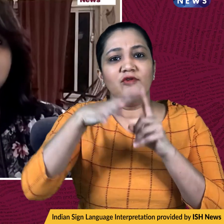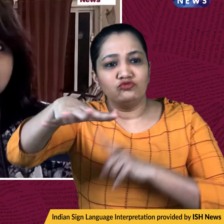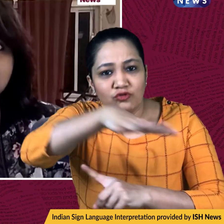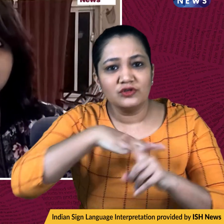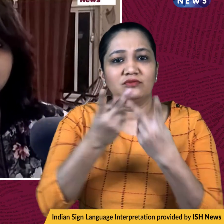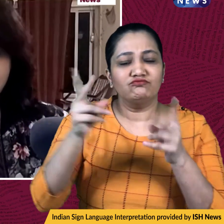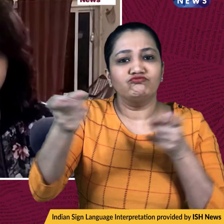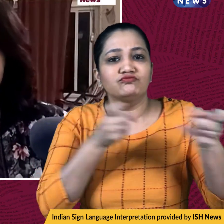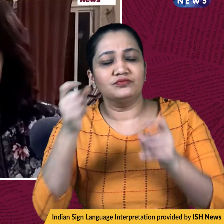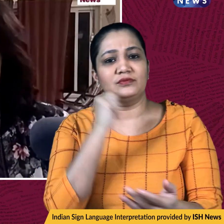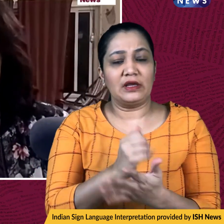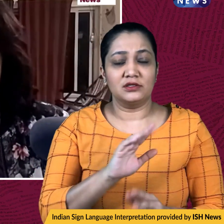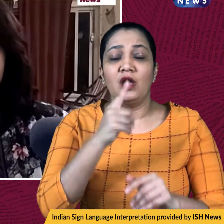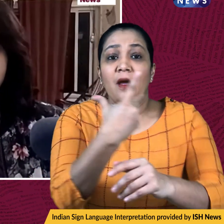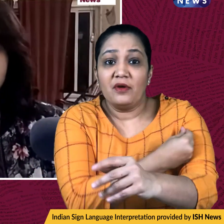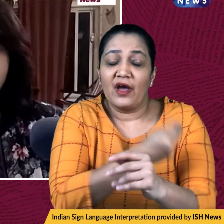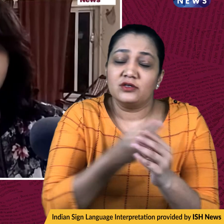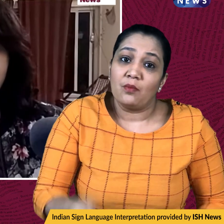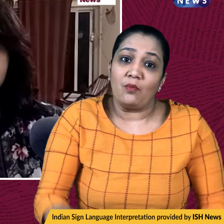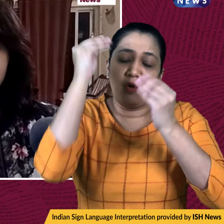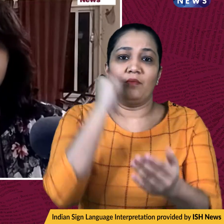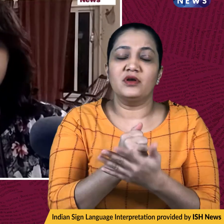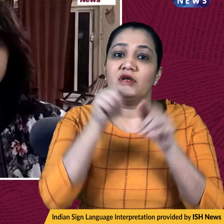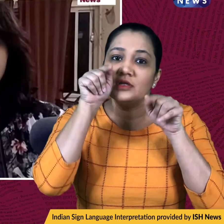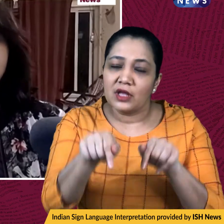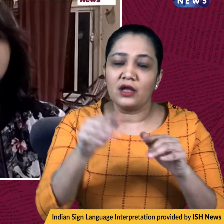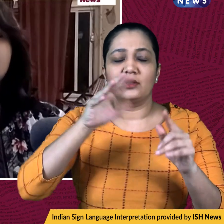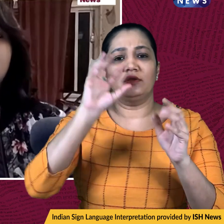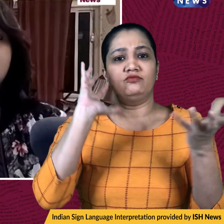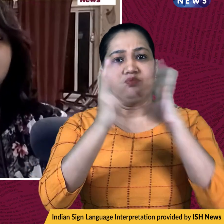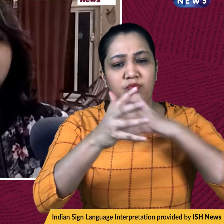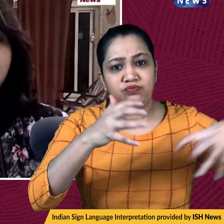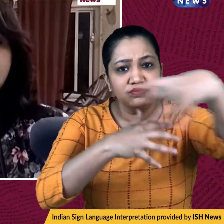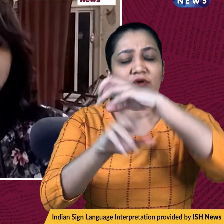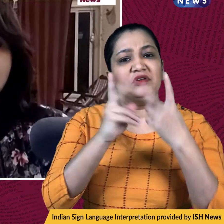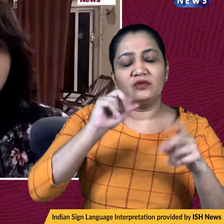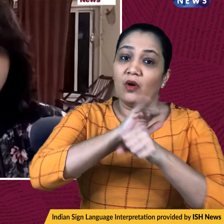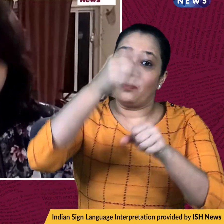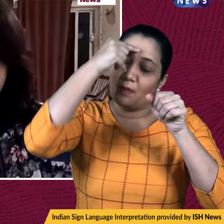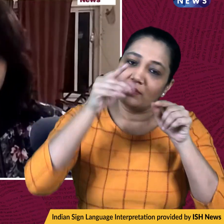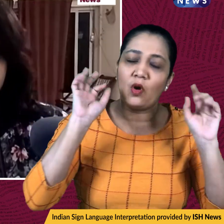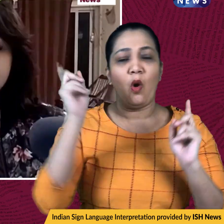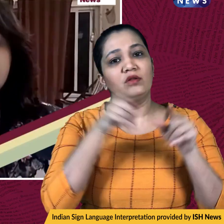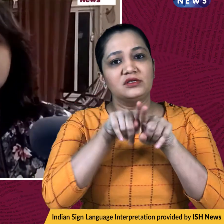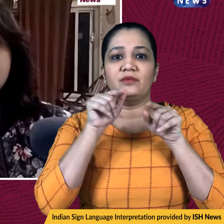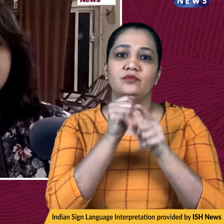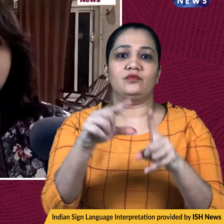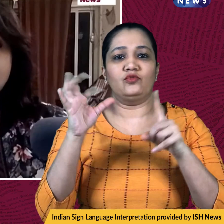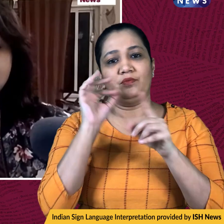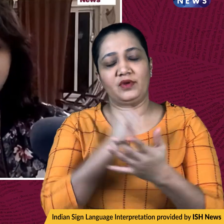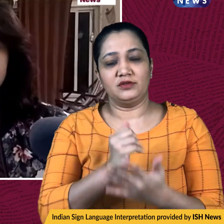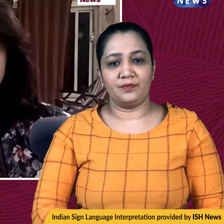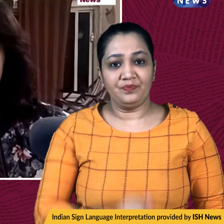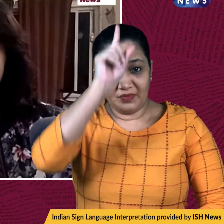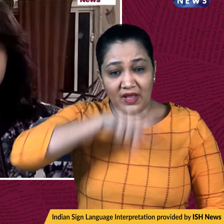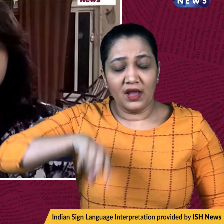and increasing vaccine coverage. That's the way forward for all countries in the ongoing pandemic." End quote. India